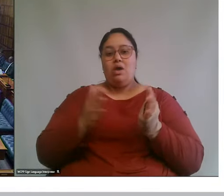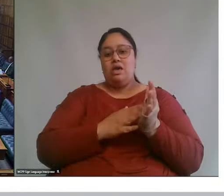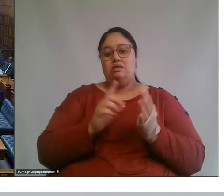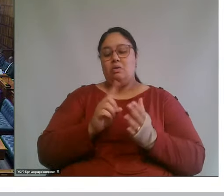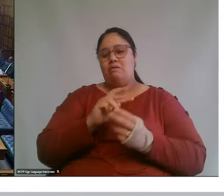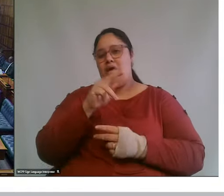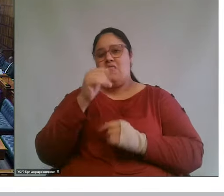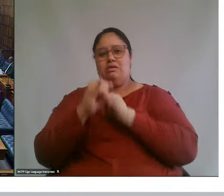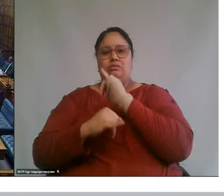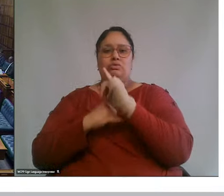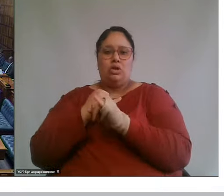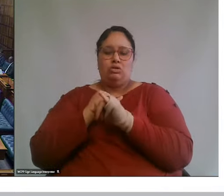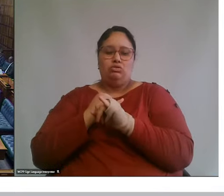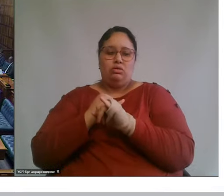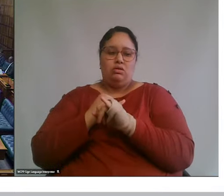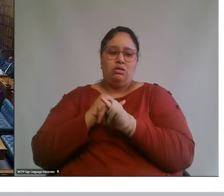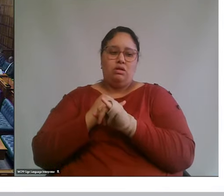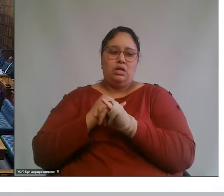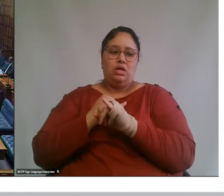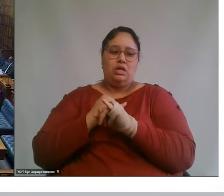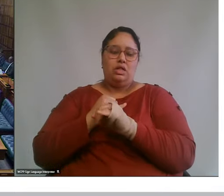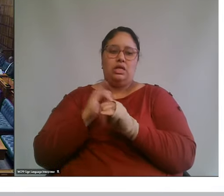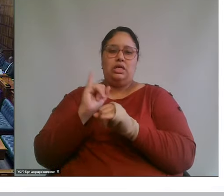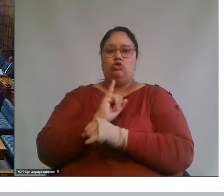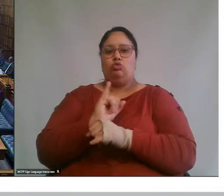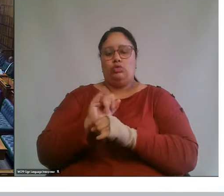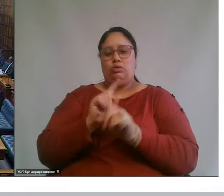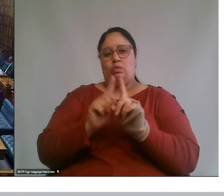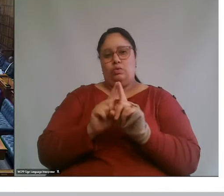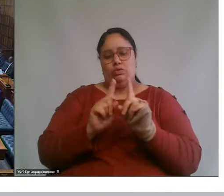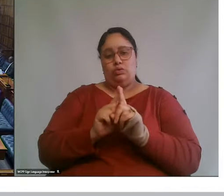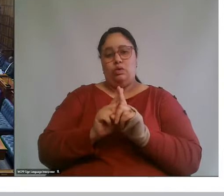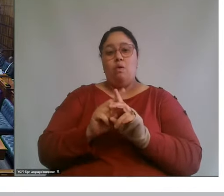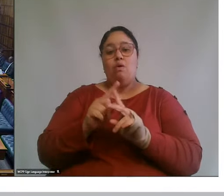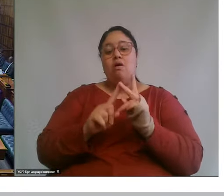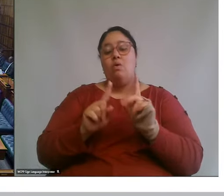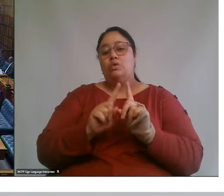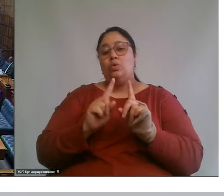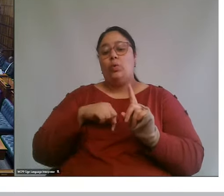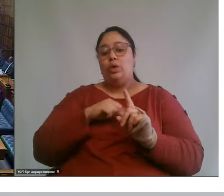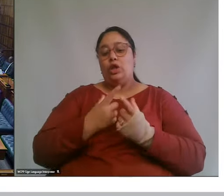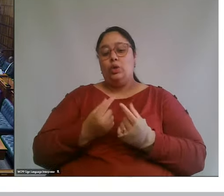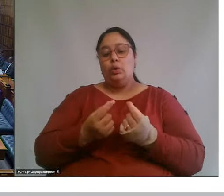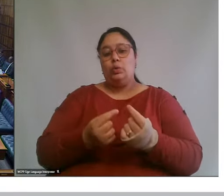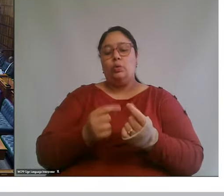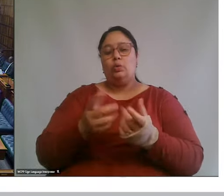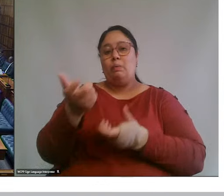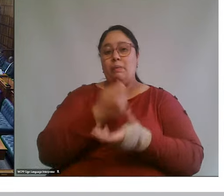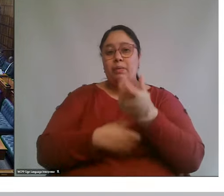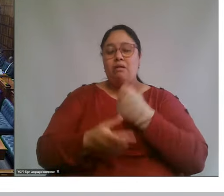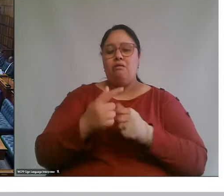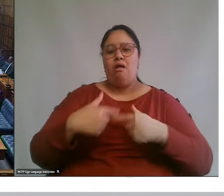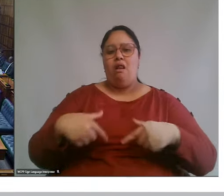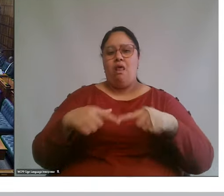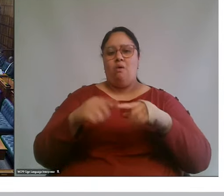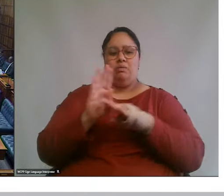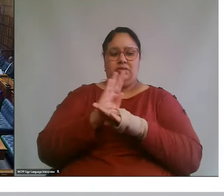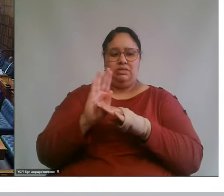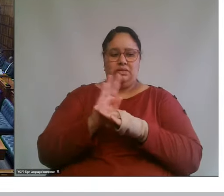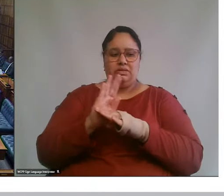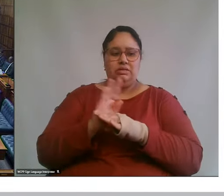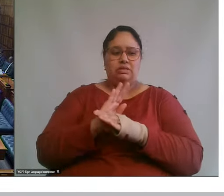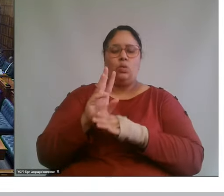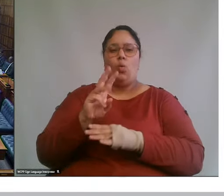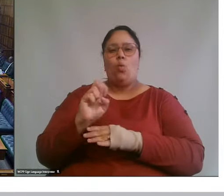other International um entities just with respect to what we do to rope in local businesses um